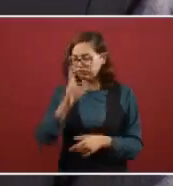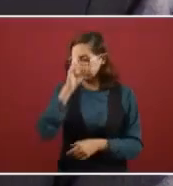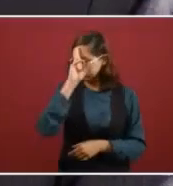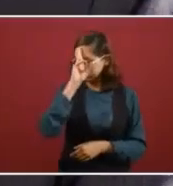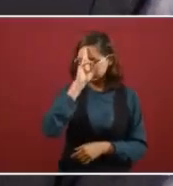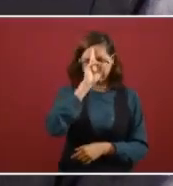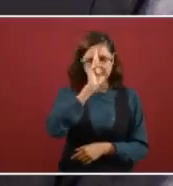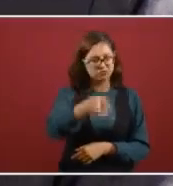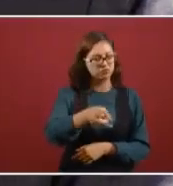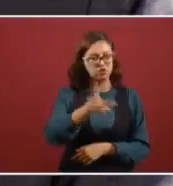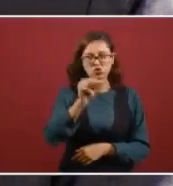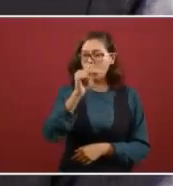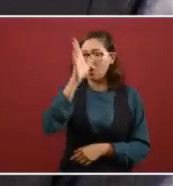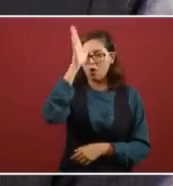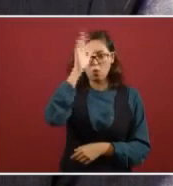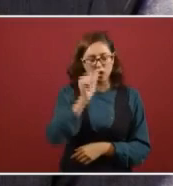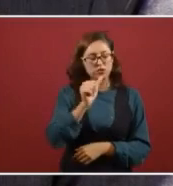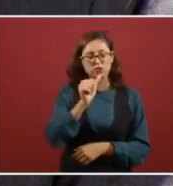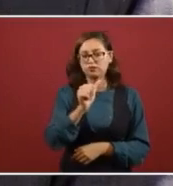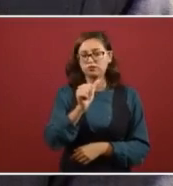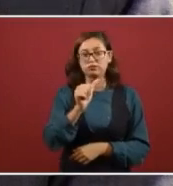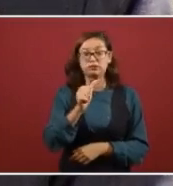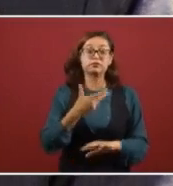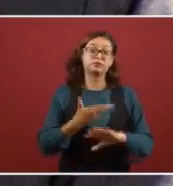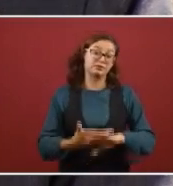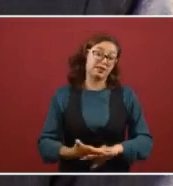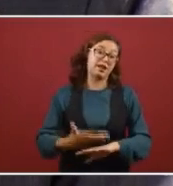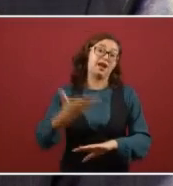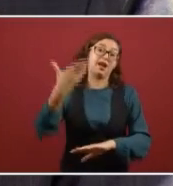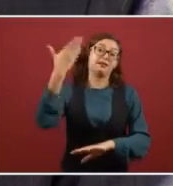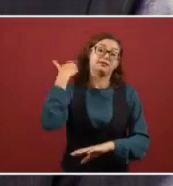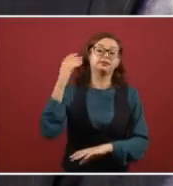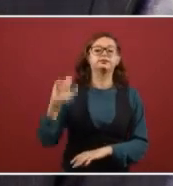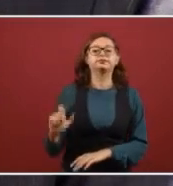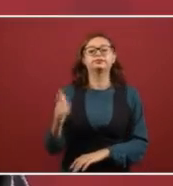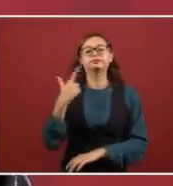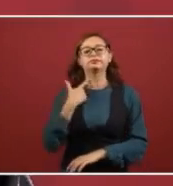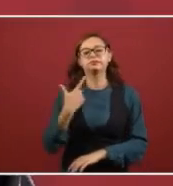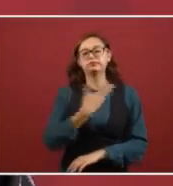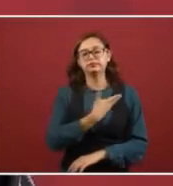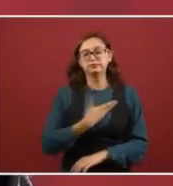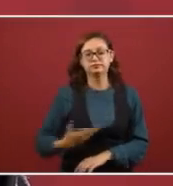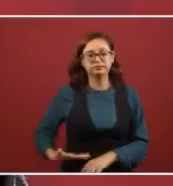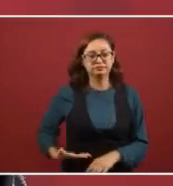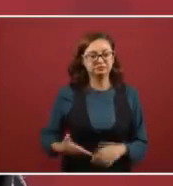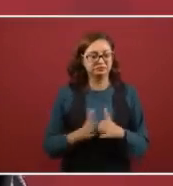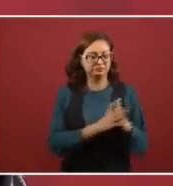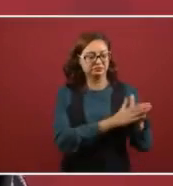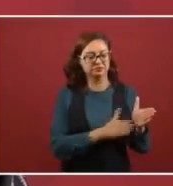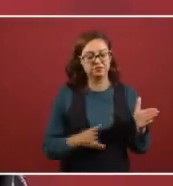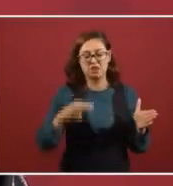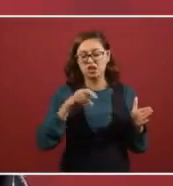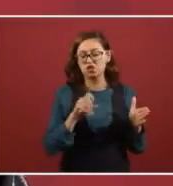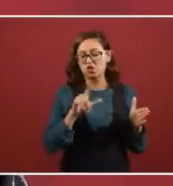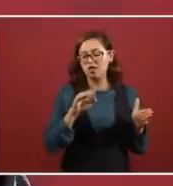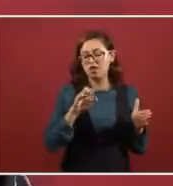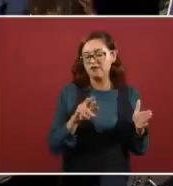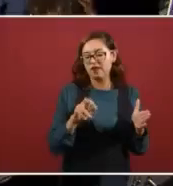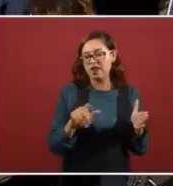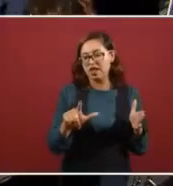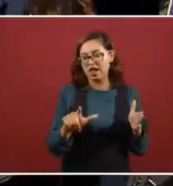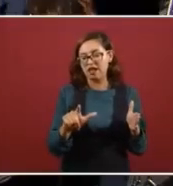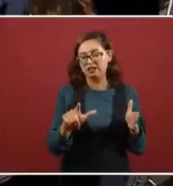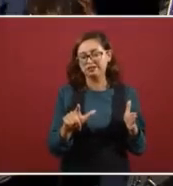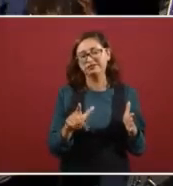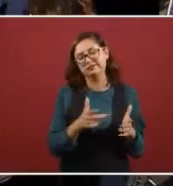como Mexico, sucedió like they did before en los tiempos in the del past neoliberalismo, with the neoliberal como period, el